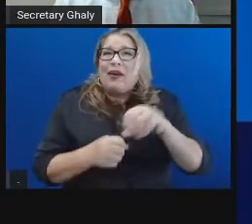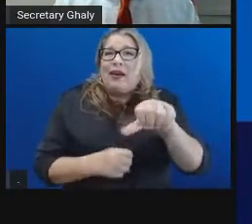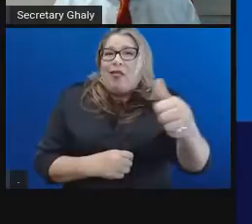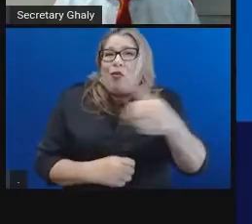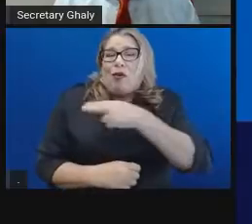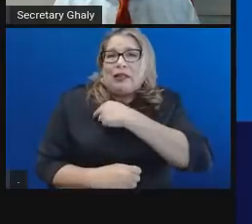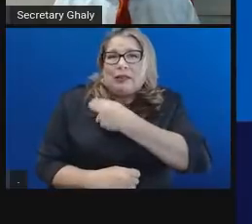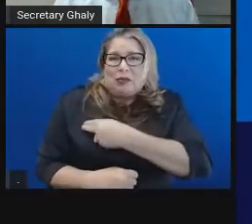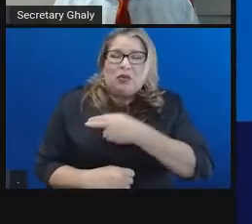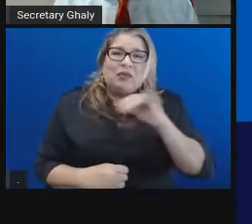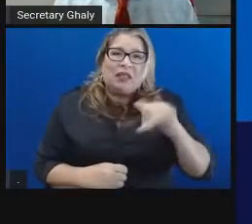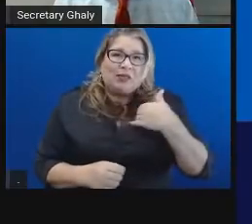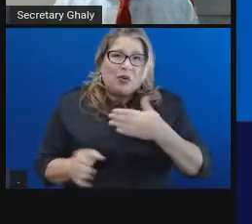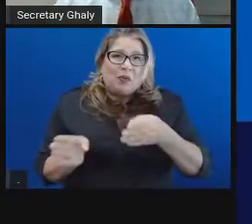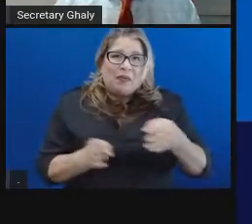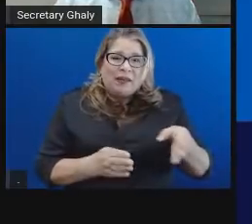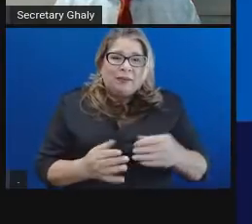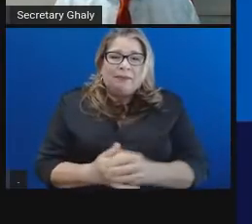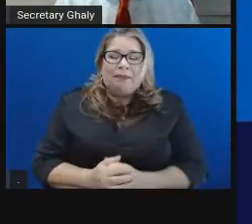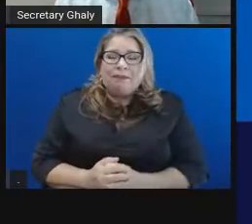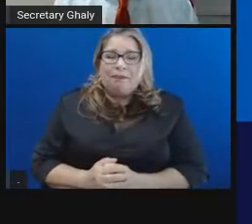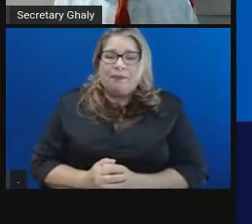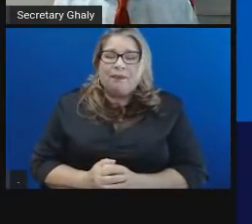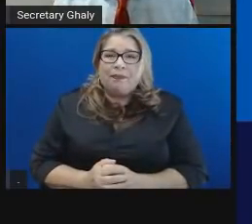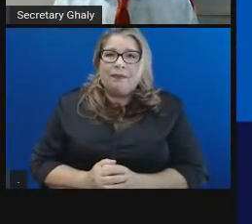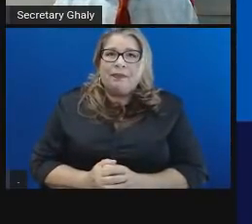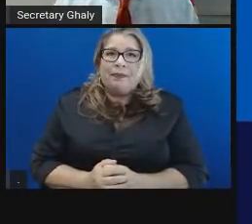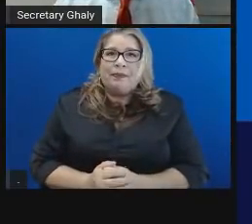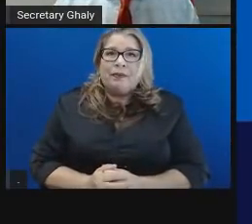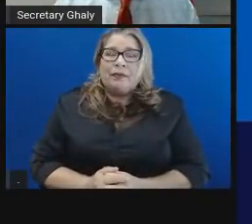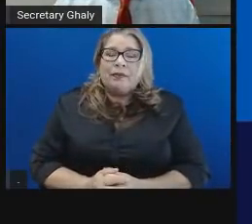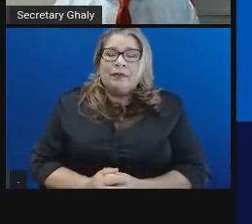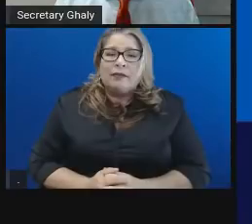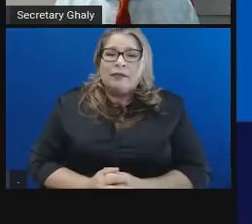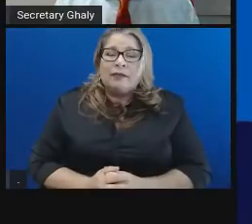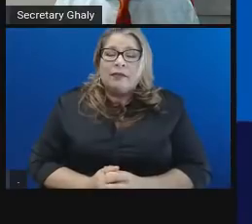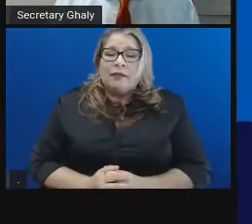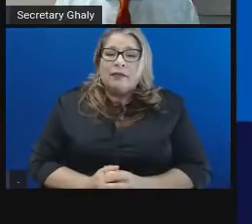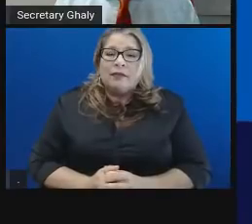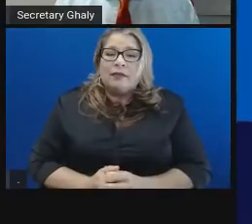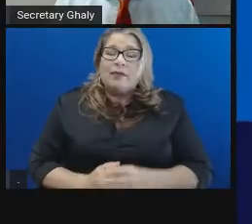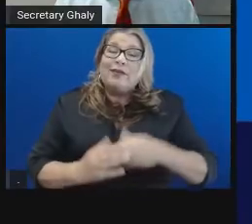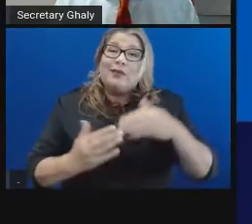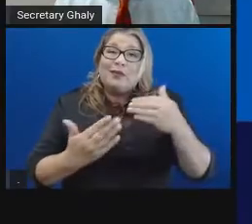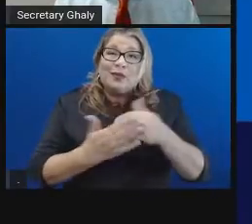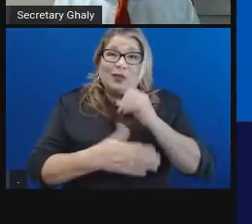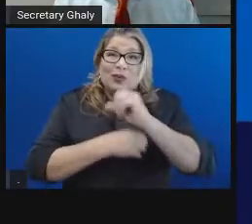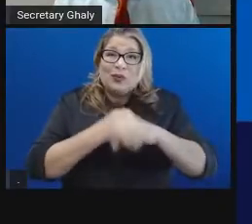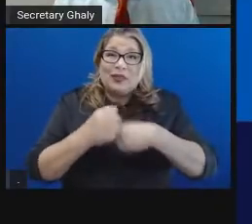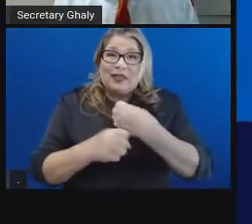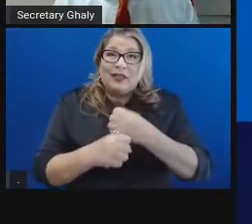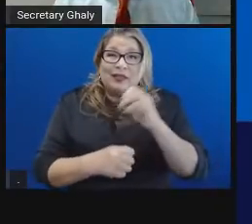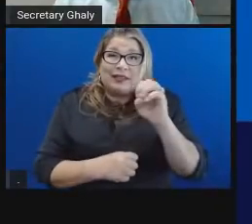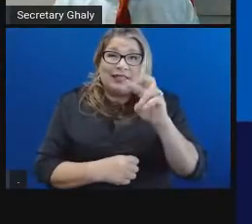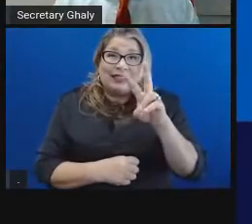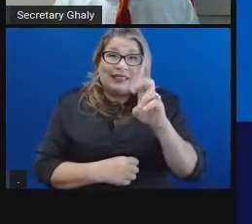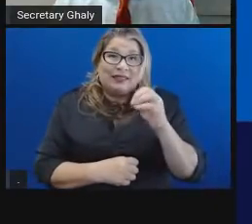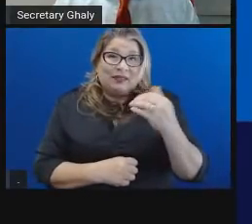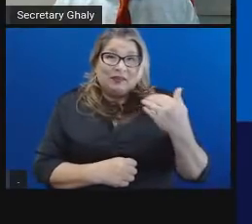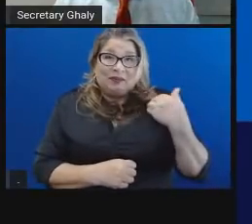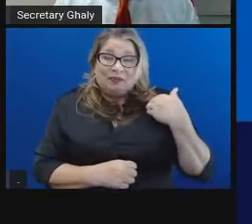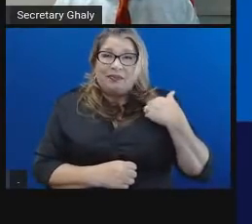the counties, as well as our various lower level of care providers across the state, been able to